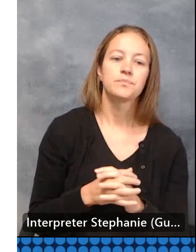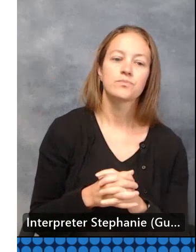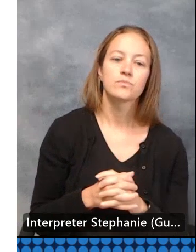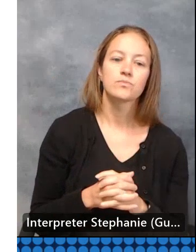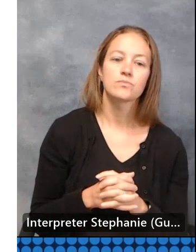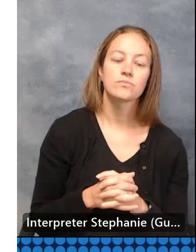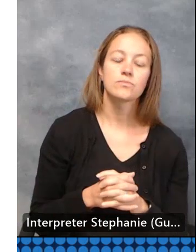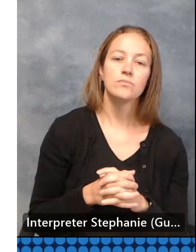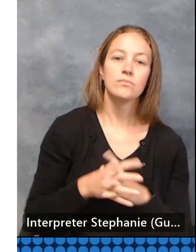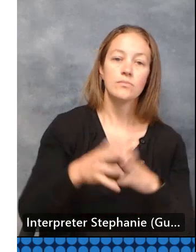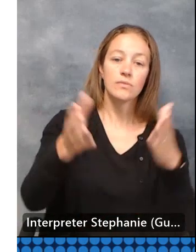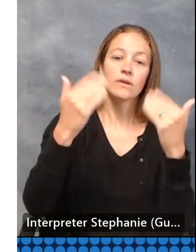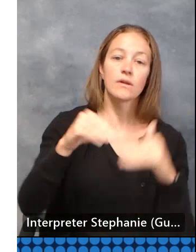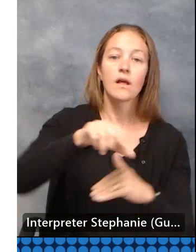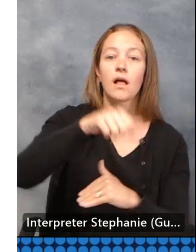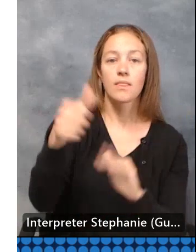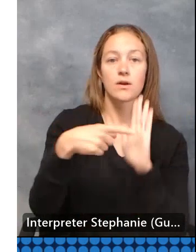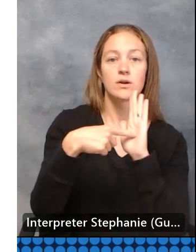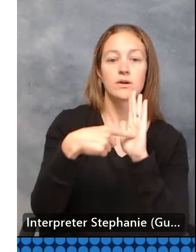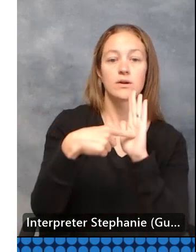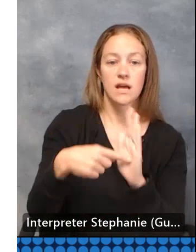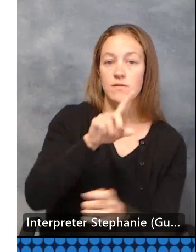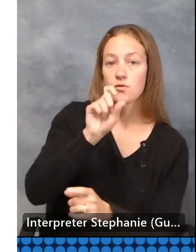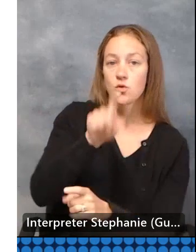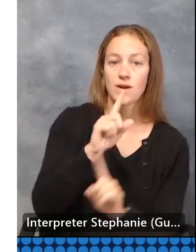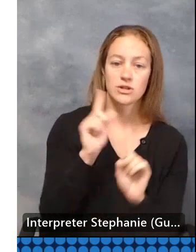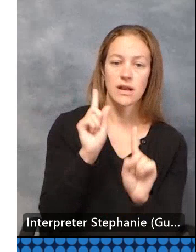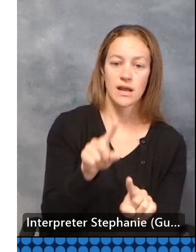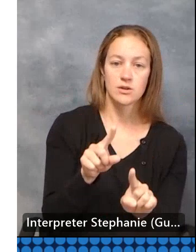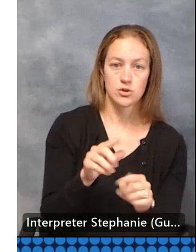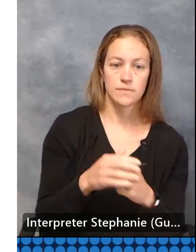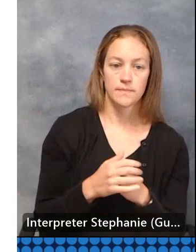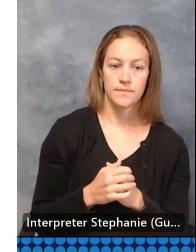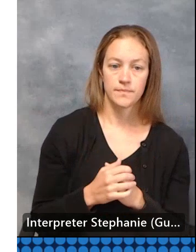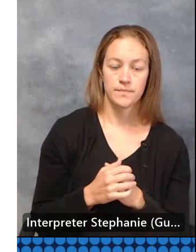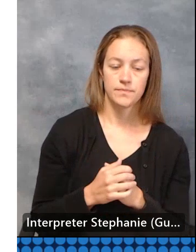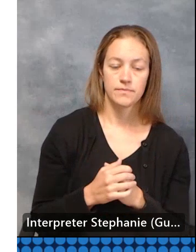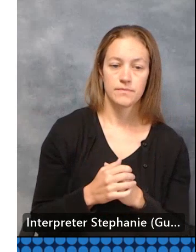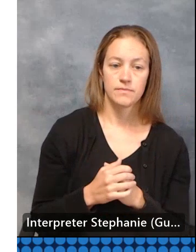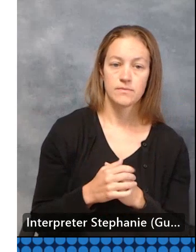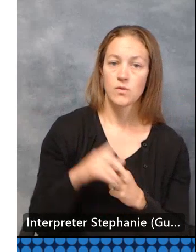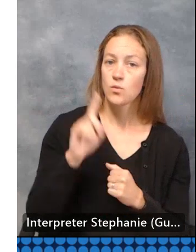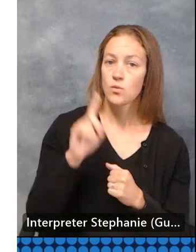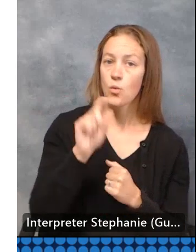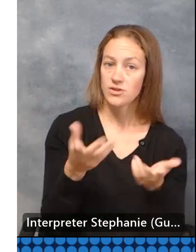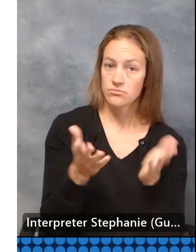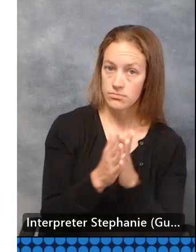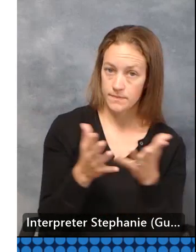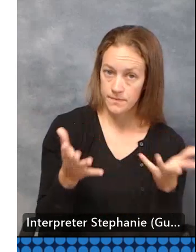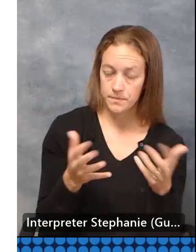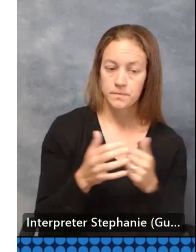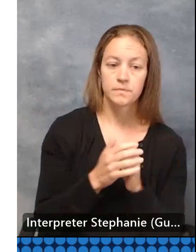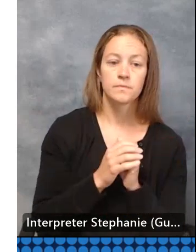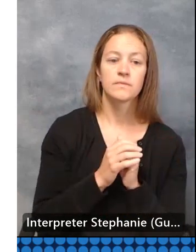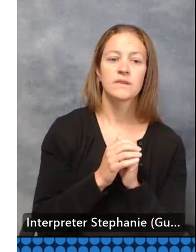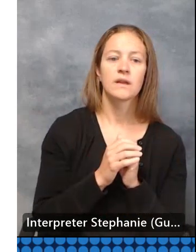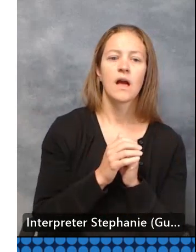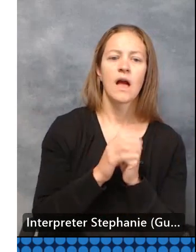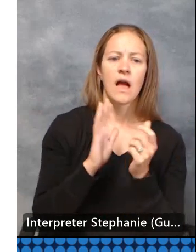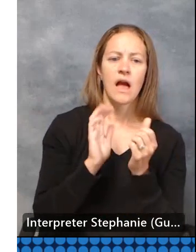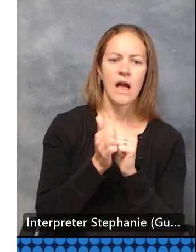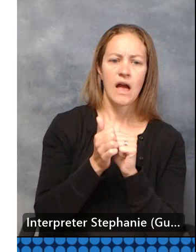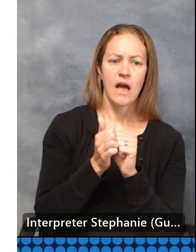Here is another example of a question and answer provided. The question states, how will changes to the